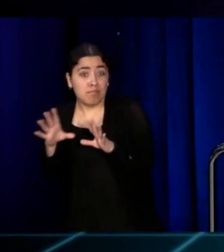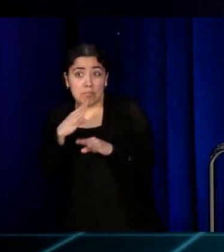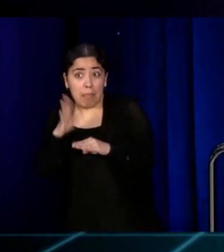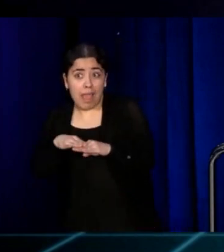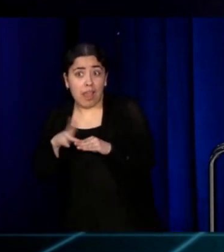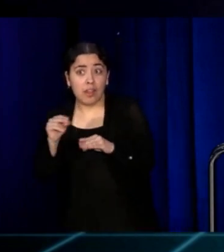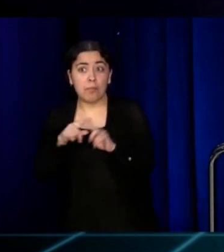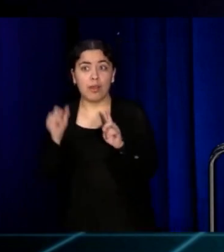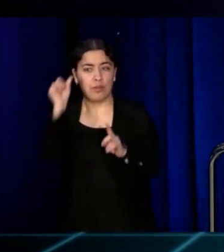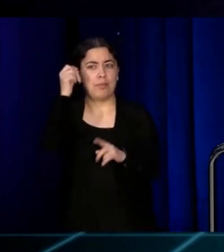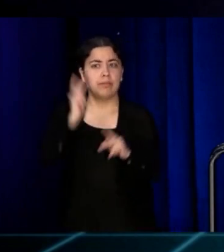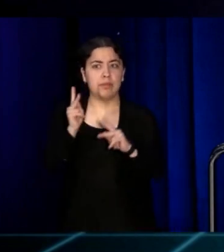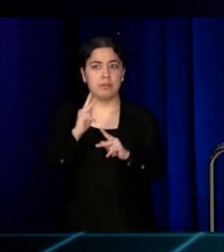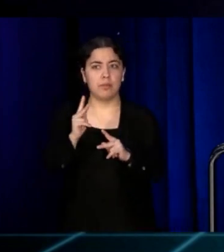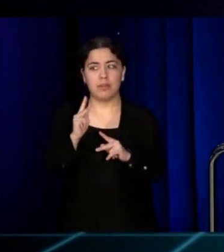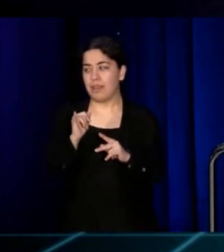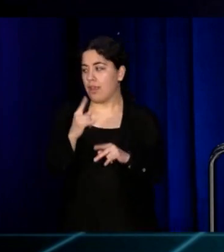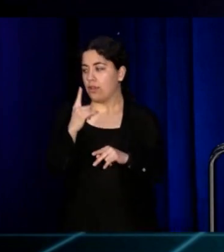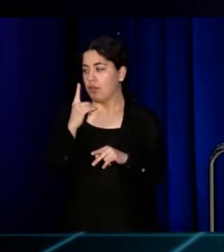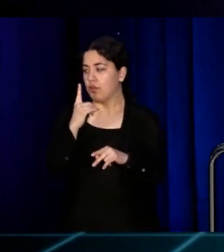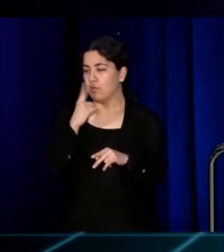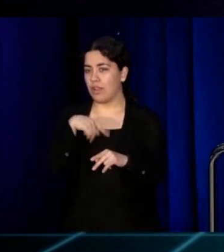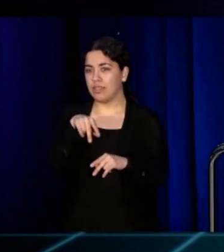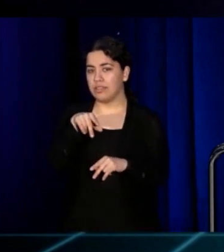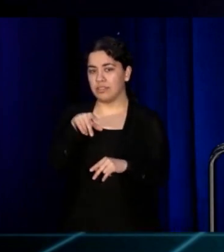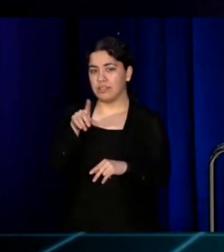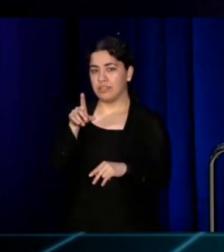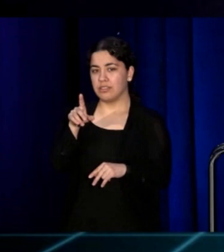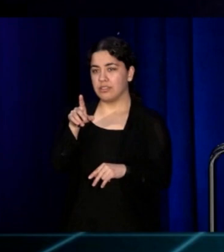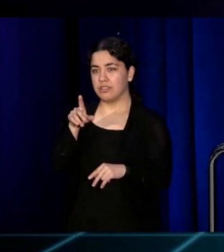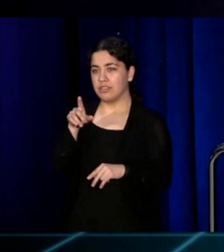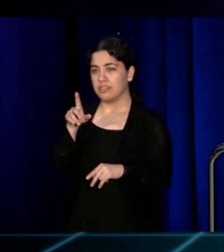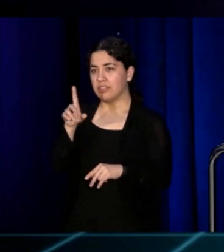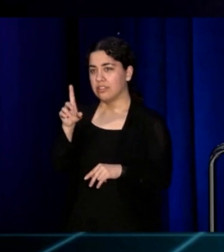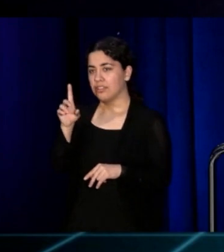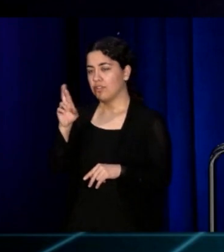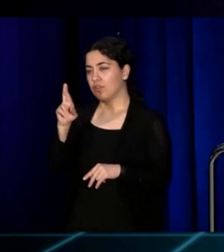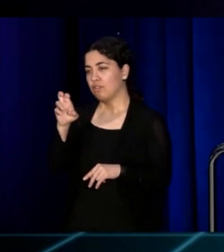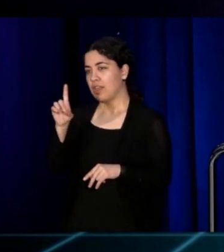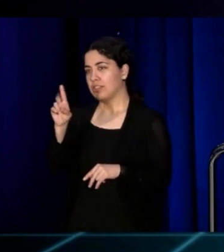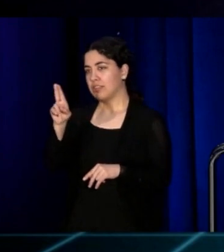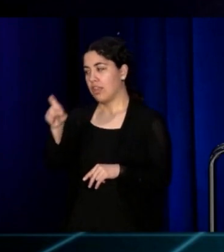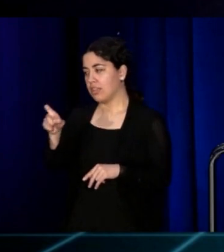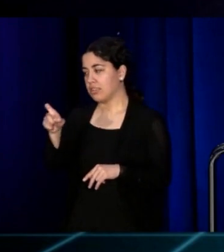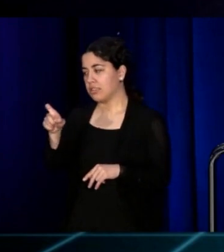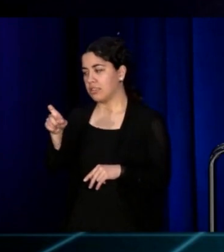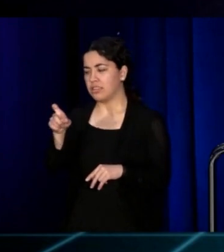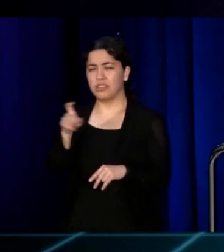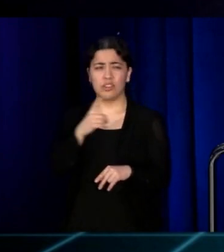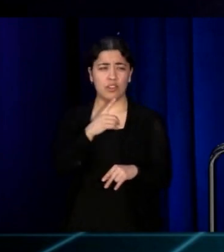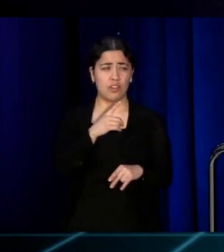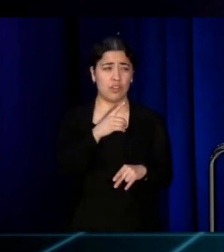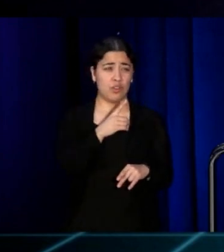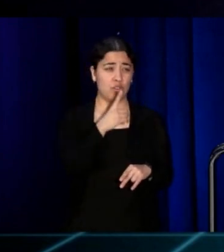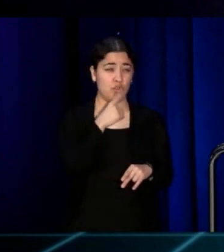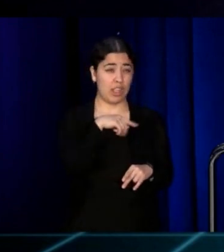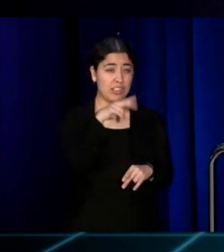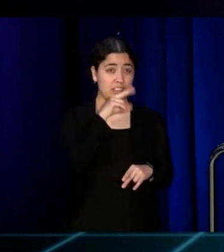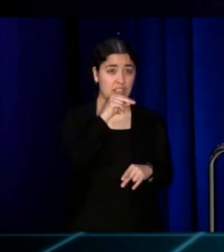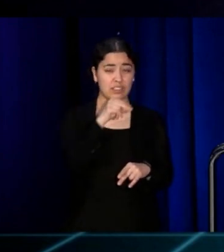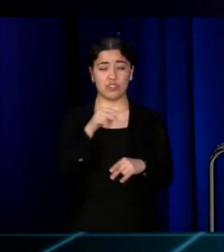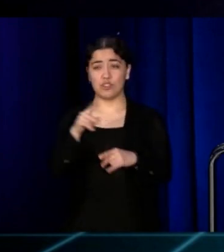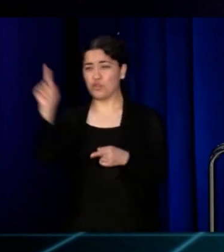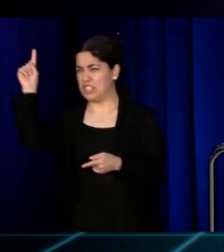that it reminds people of these red ducks over here. Wait, red ducks or redux? Redux, red ducks, same